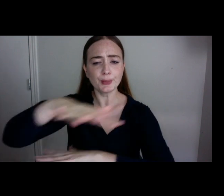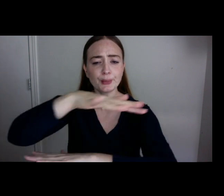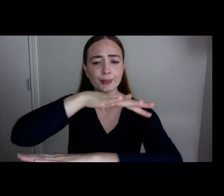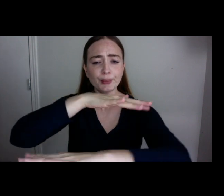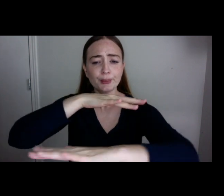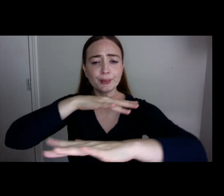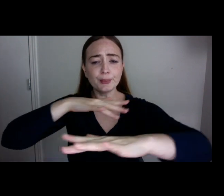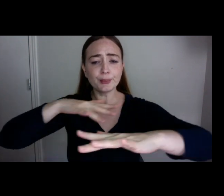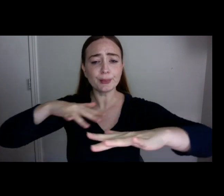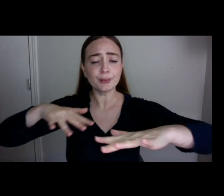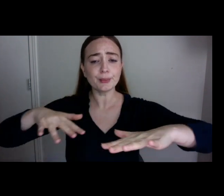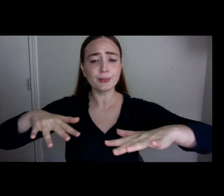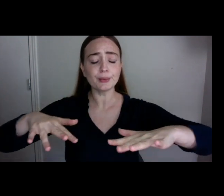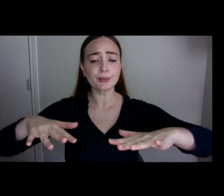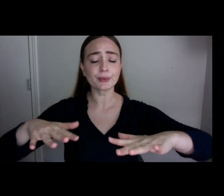mud.